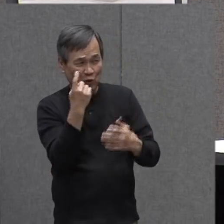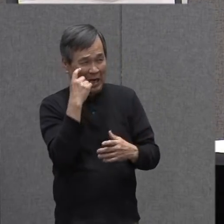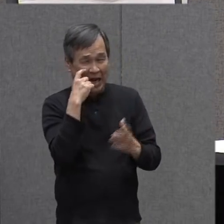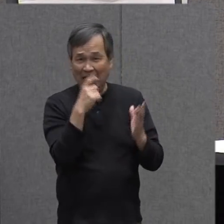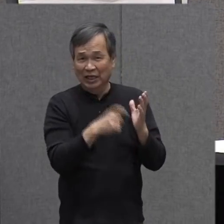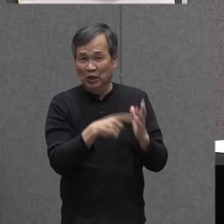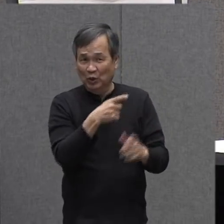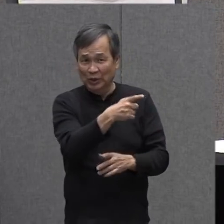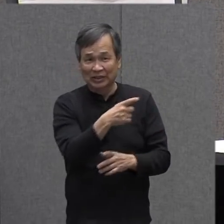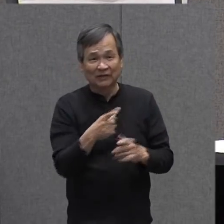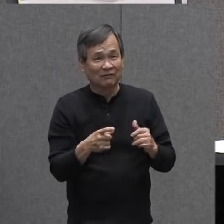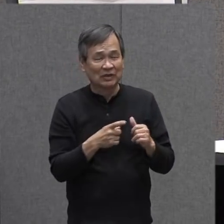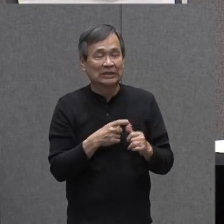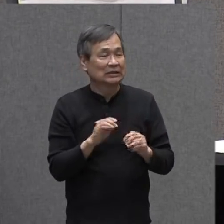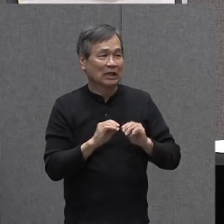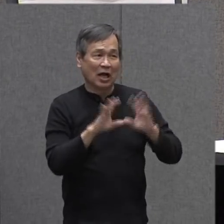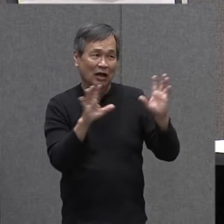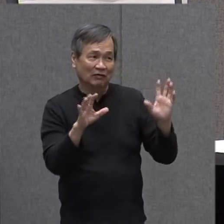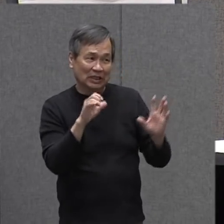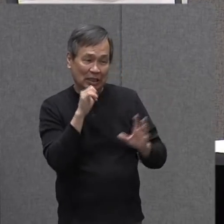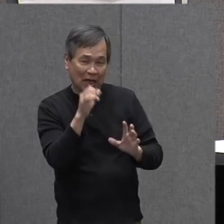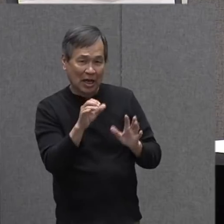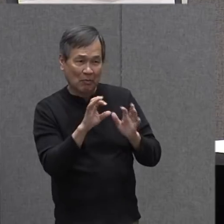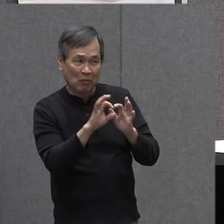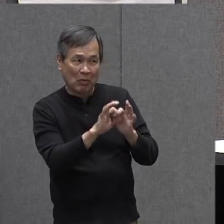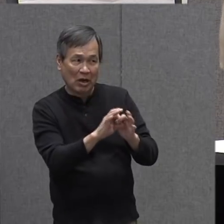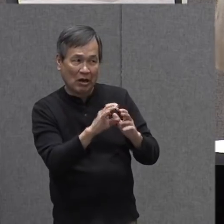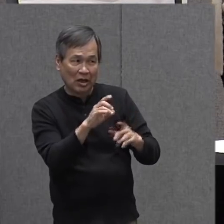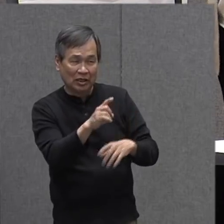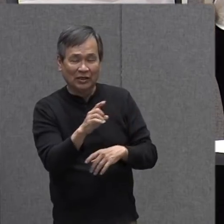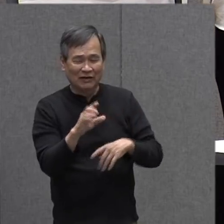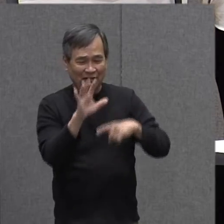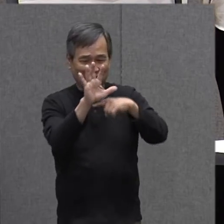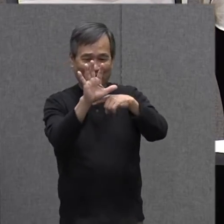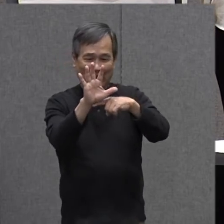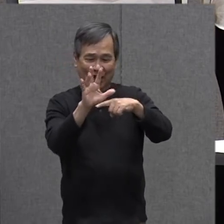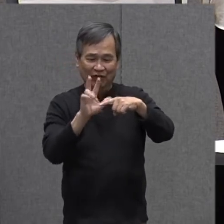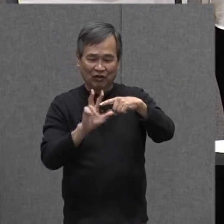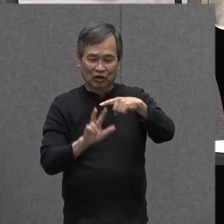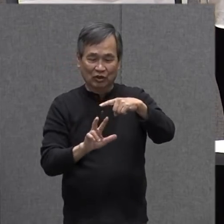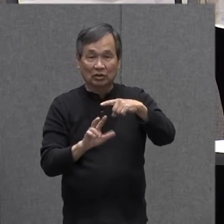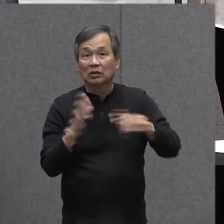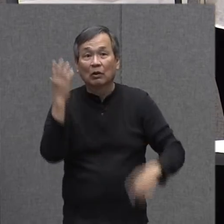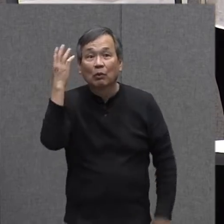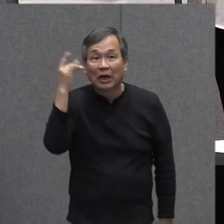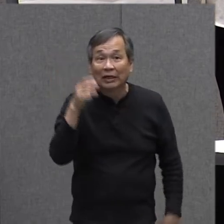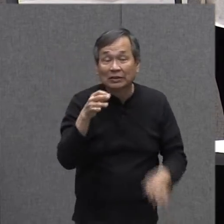when we're on the surface of the Earth? It looks like things are falling downwards.